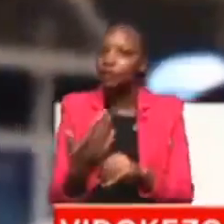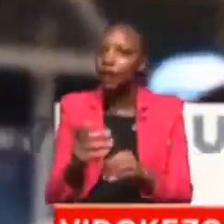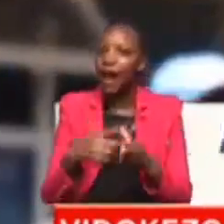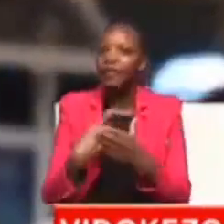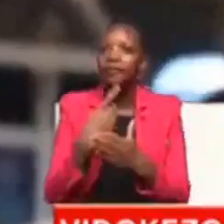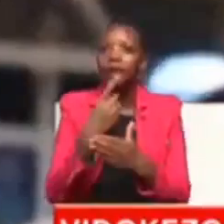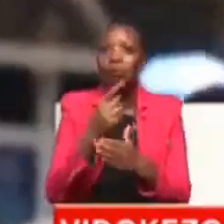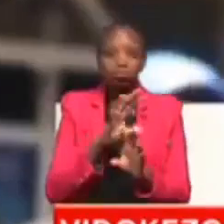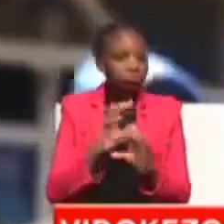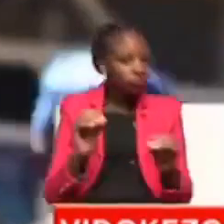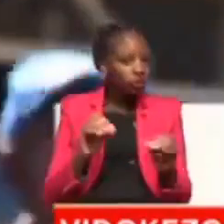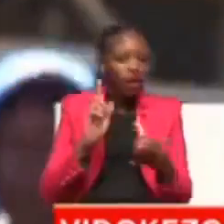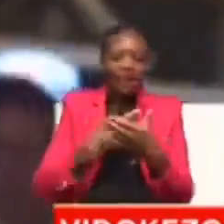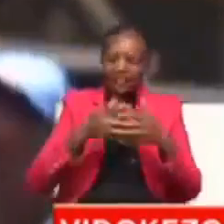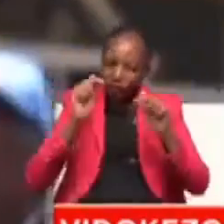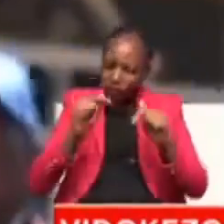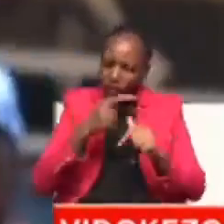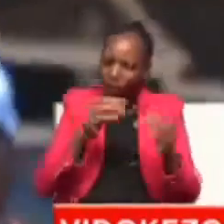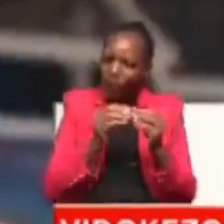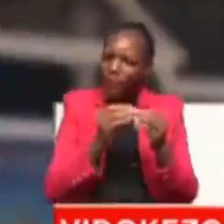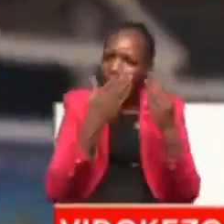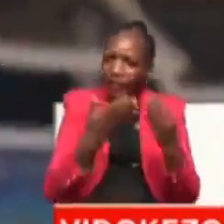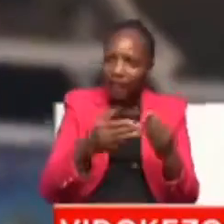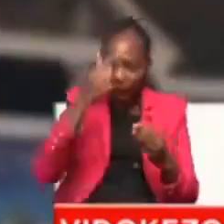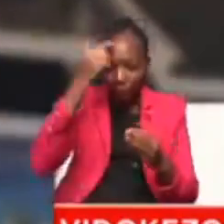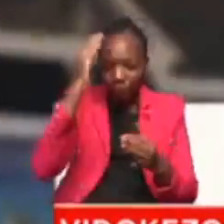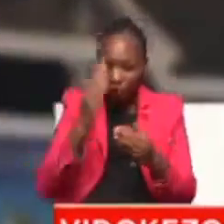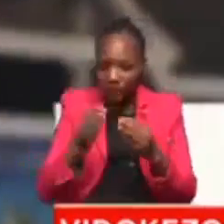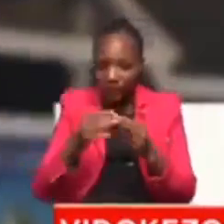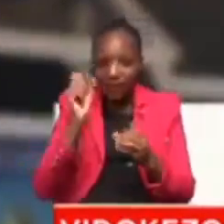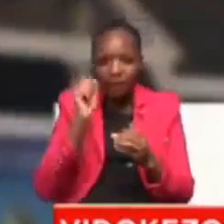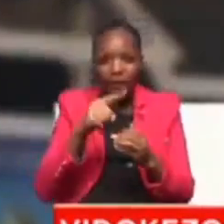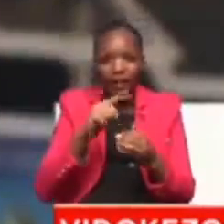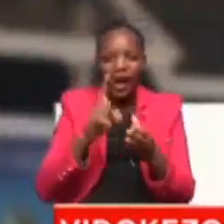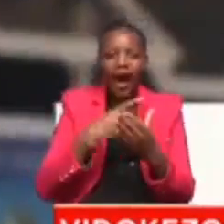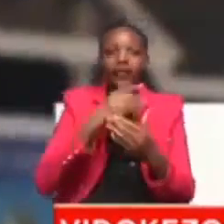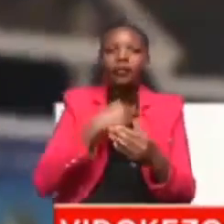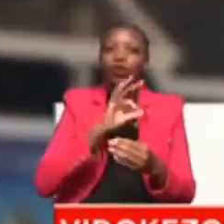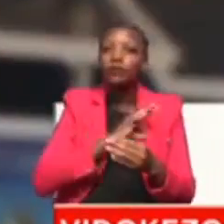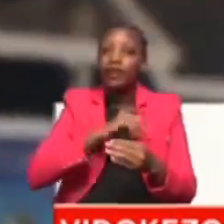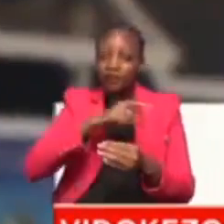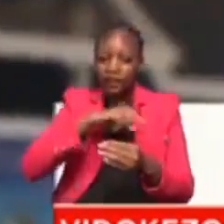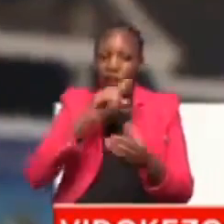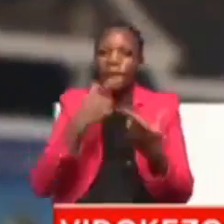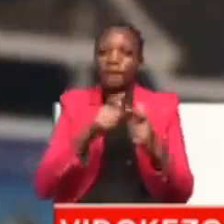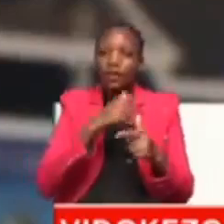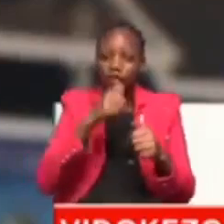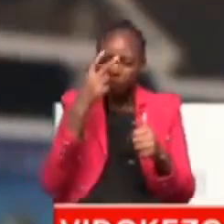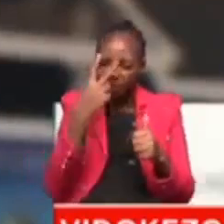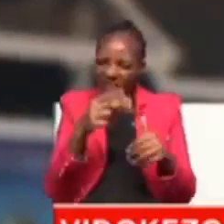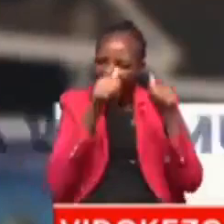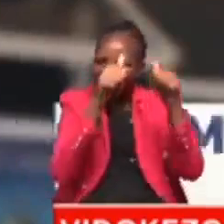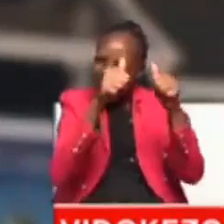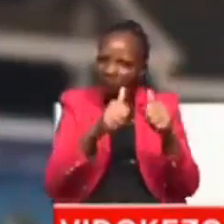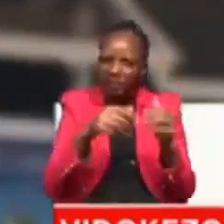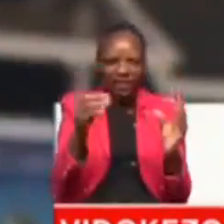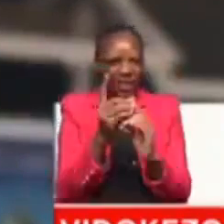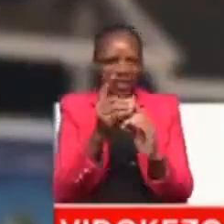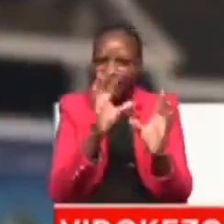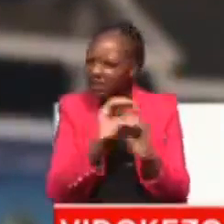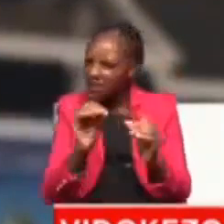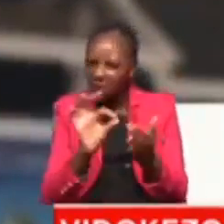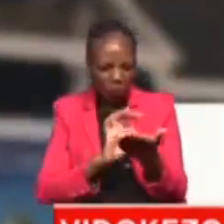forms. Today we've come because it's end month to get our dues, only to get a notice that is not dated nor